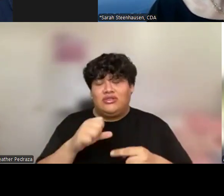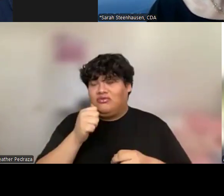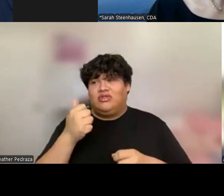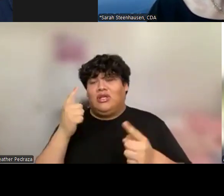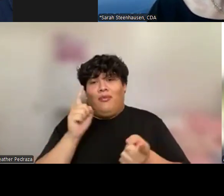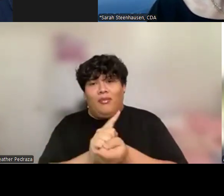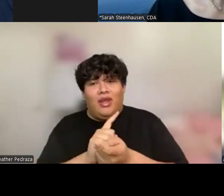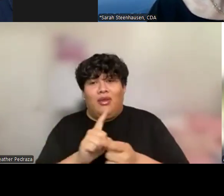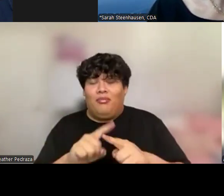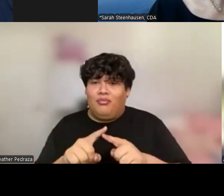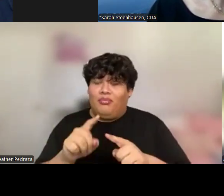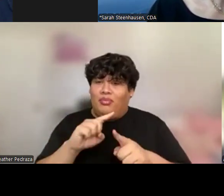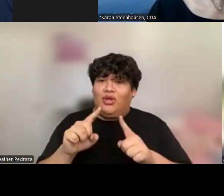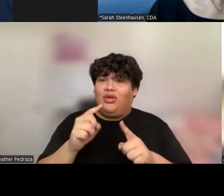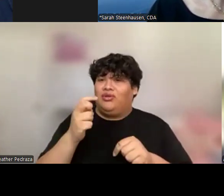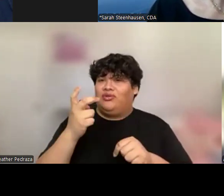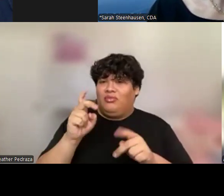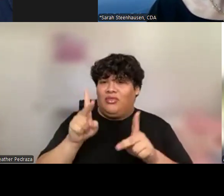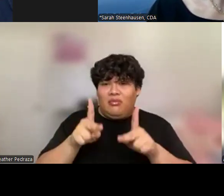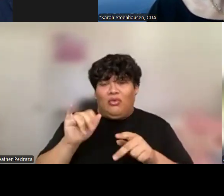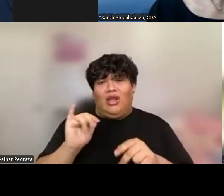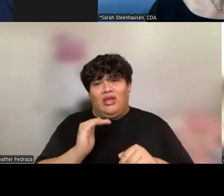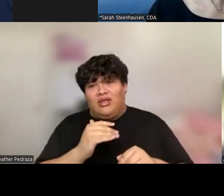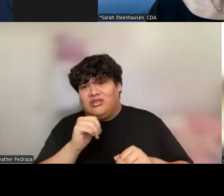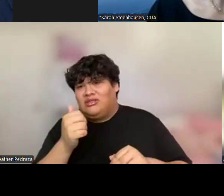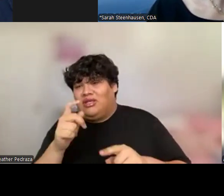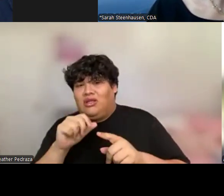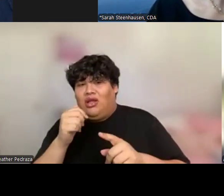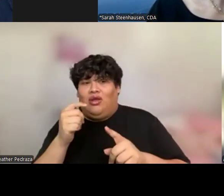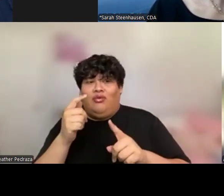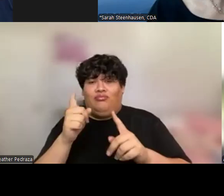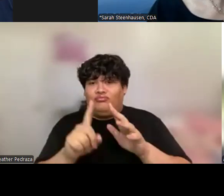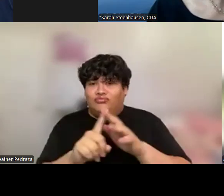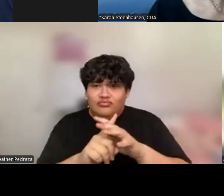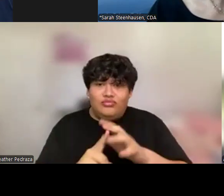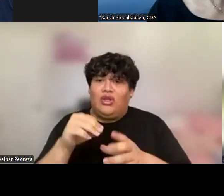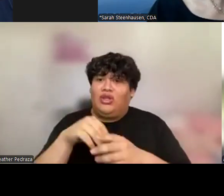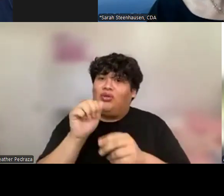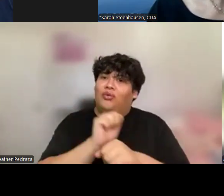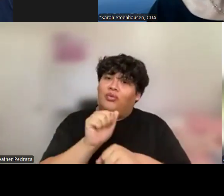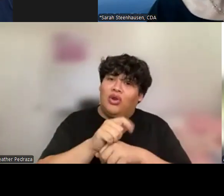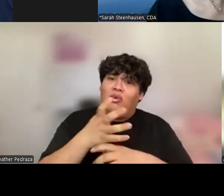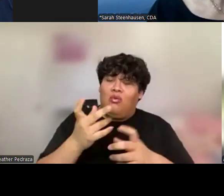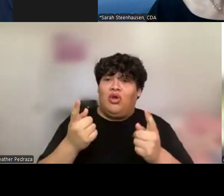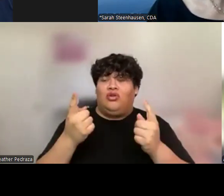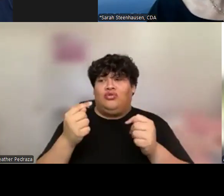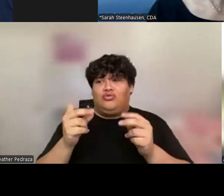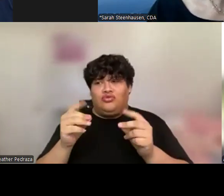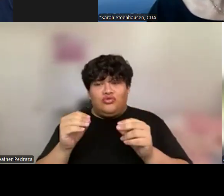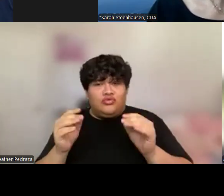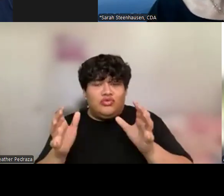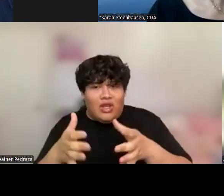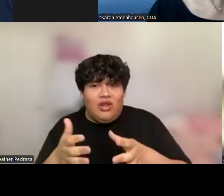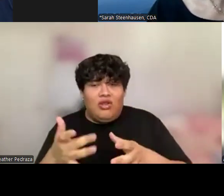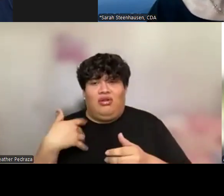met. So people like us are not able to participate in the work that we want to do together. So I think that that's